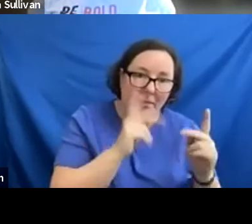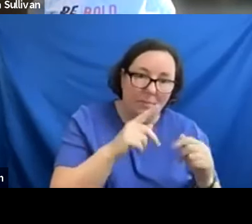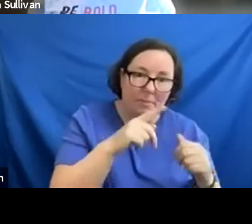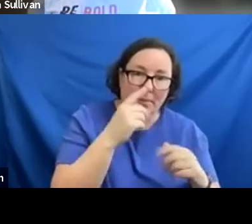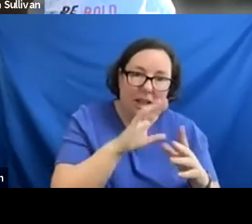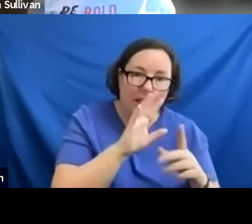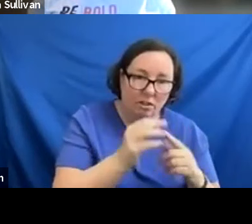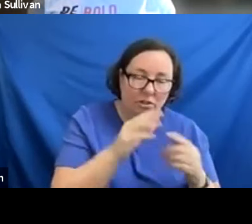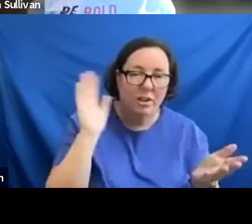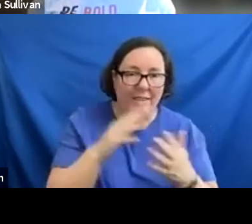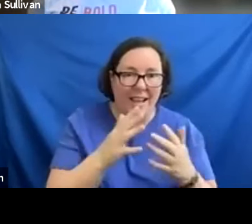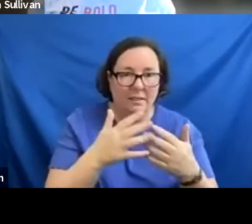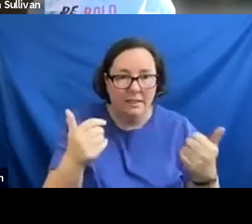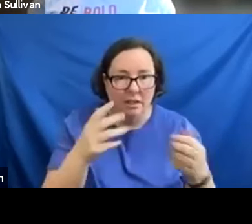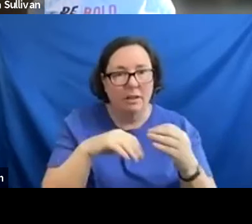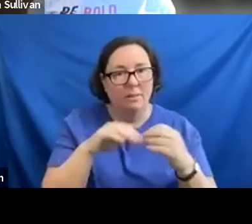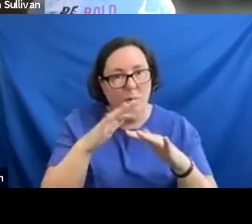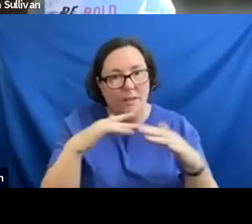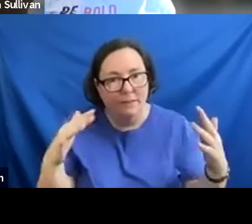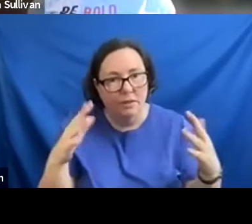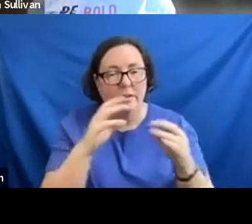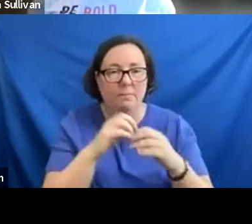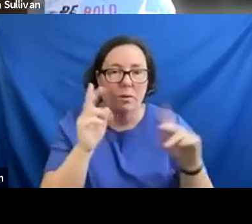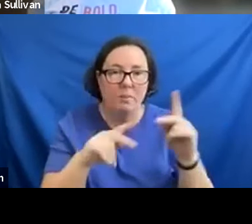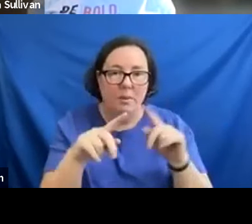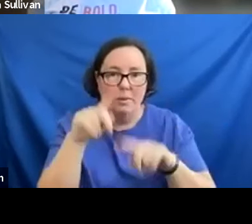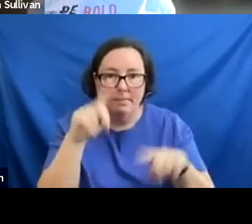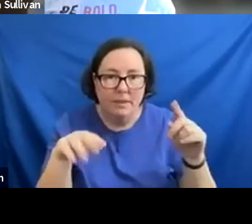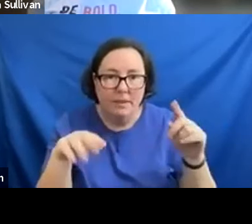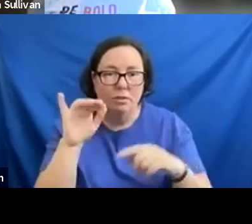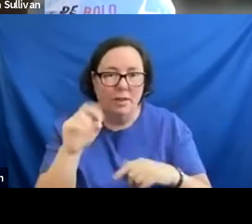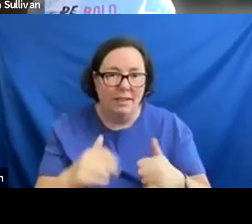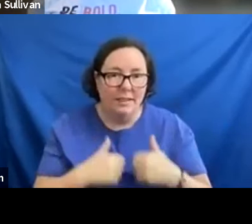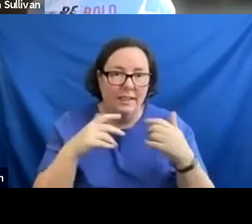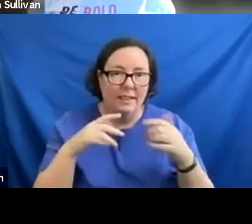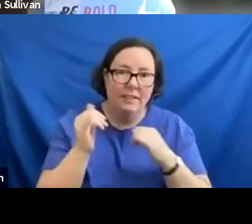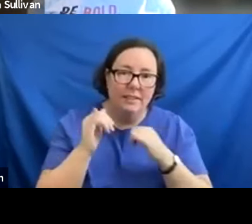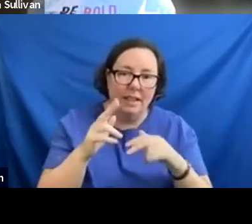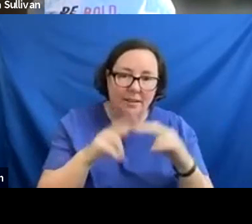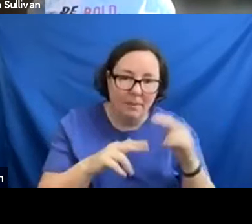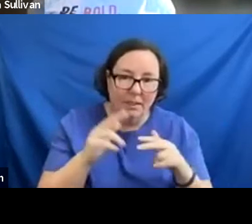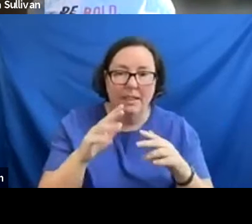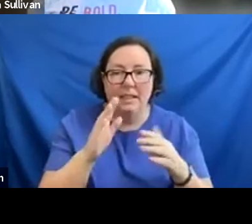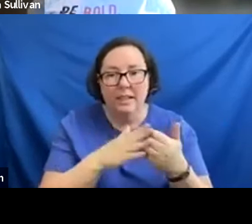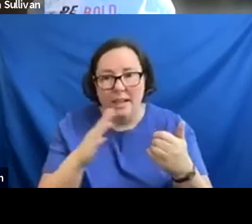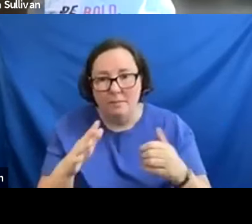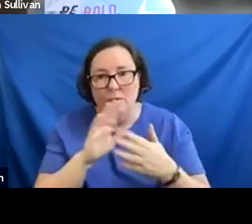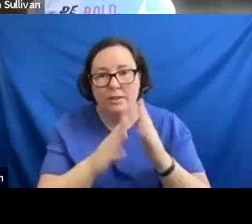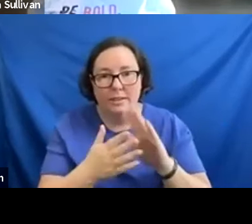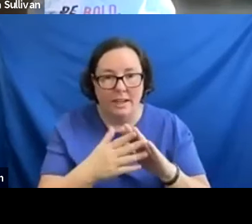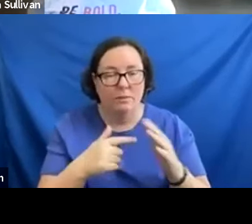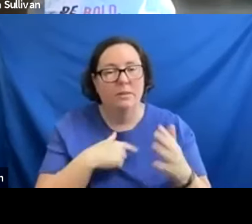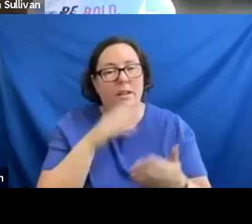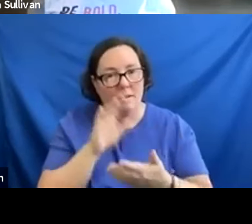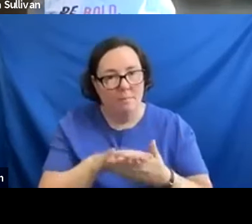less segregated and more diverse. More people of different races would be living in the same buildings, neighborhoods, and towns. I believe